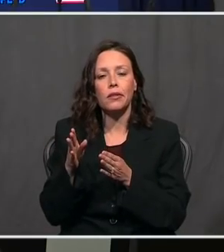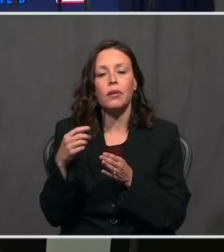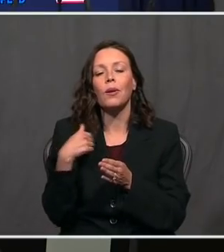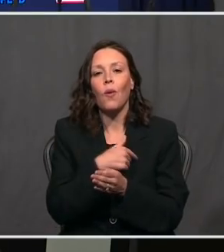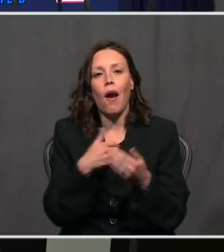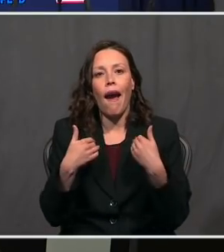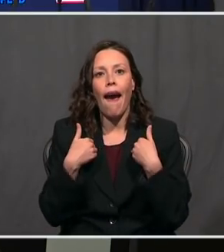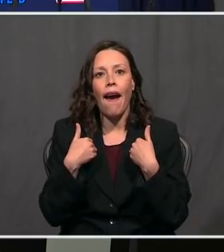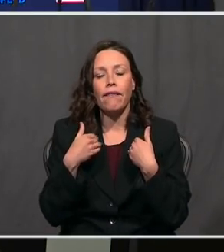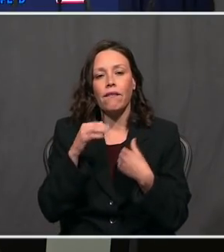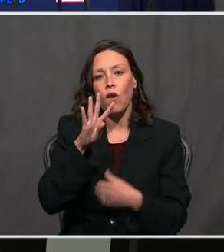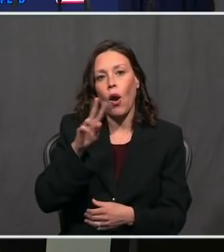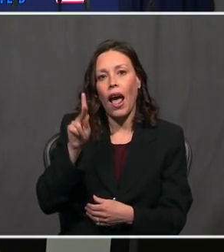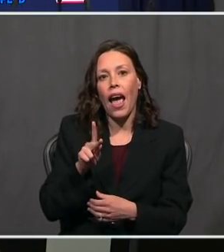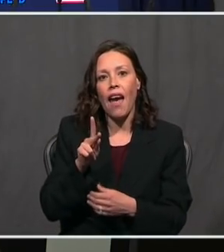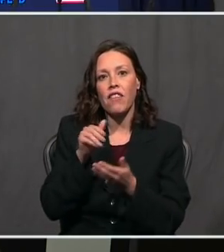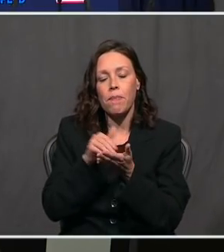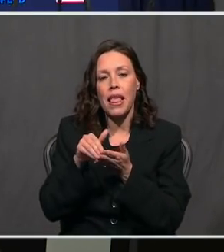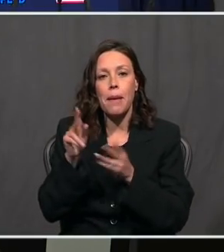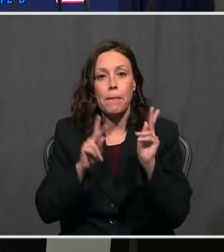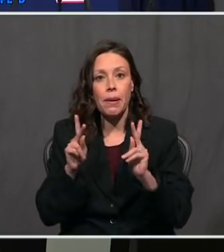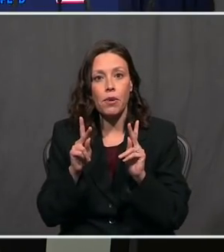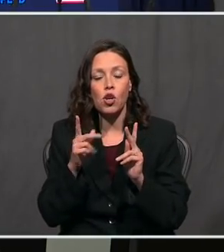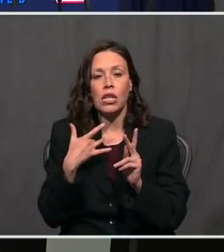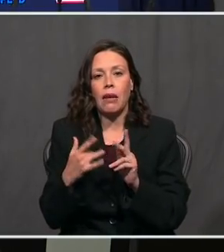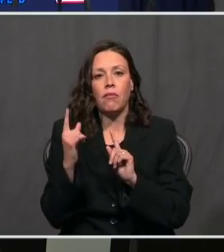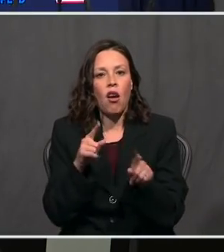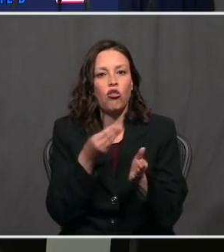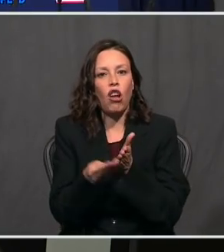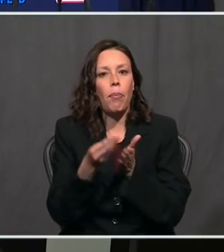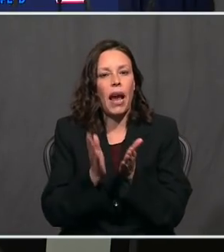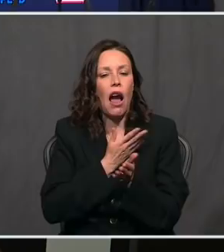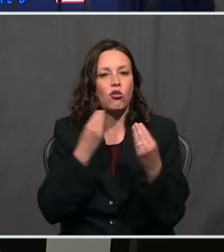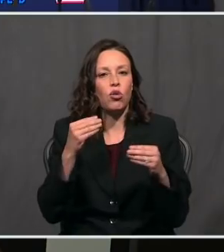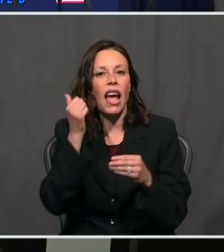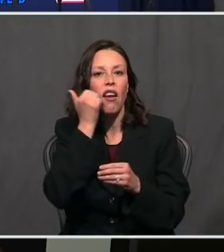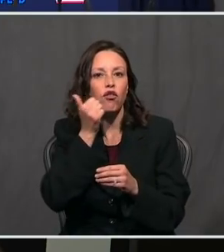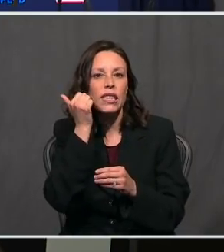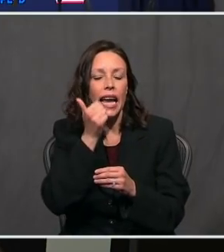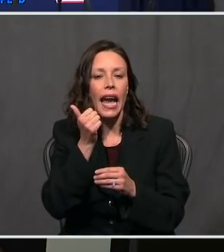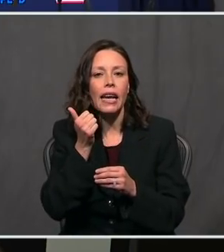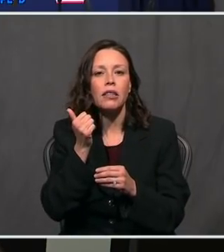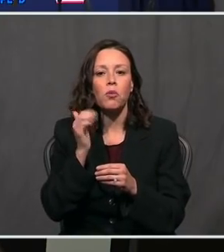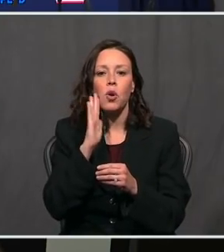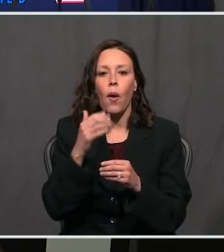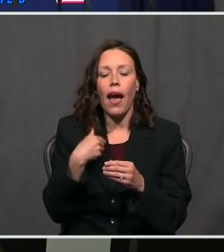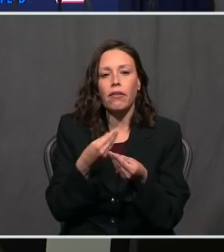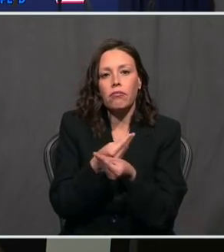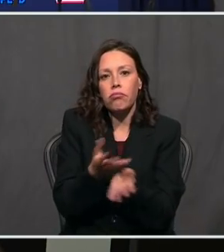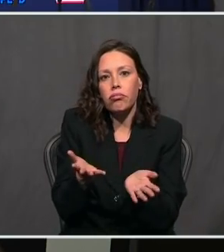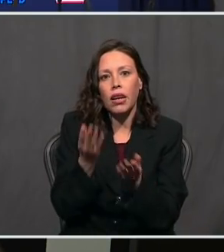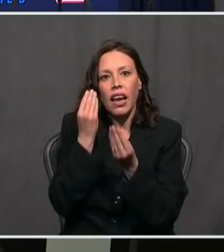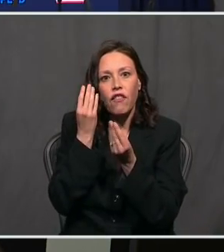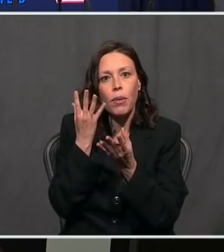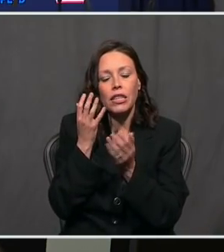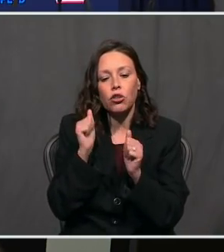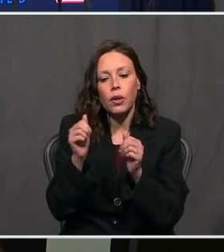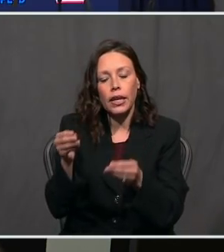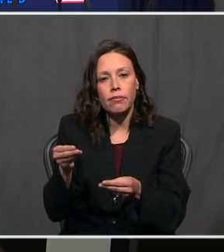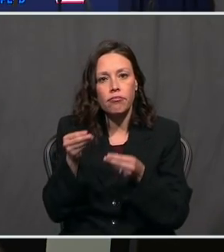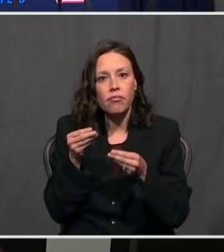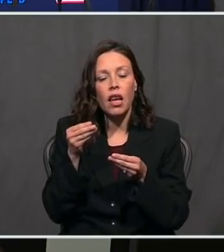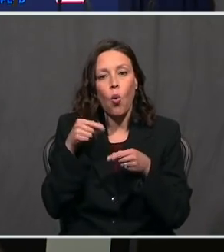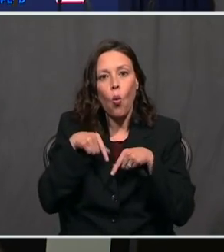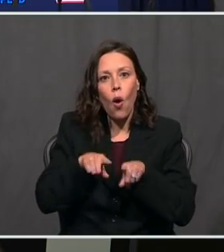have 4.5 million people that shop our stores each and every day. So we'll have material, educational material that they can pick up in